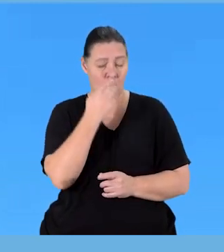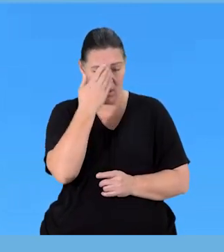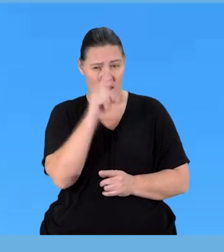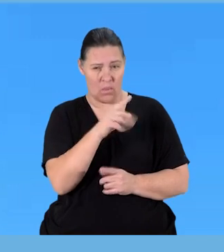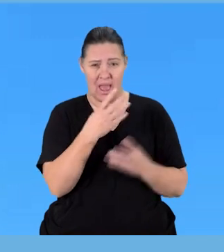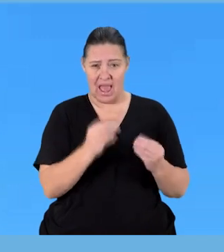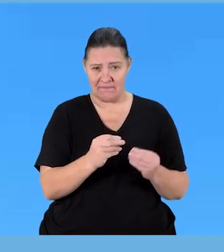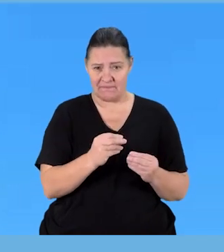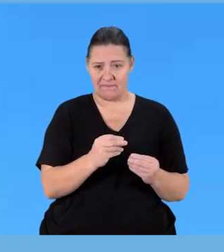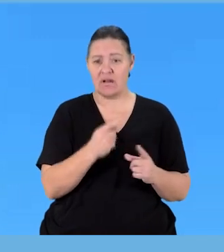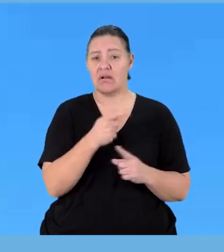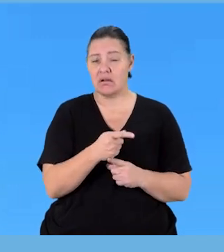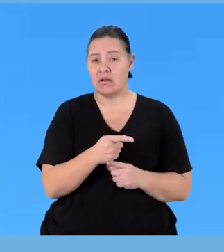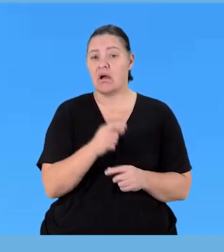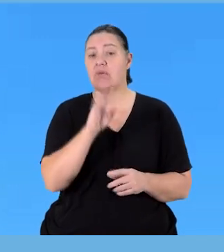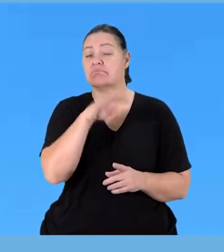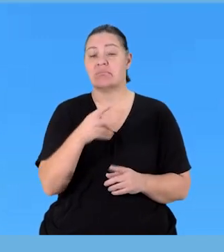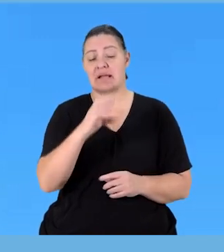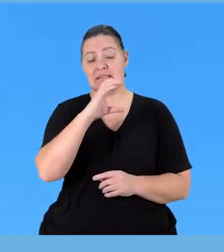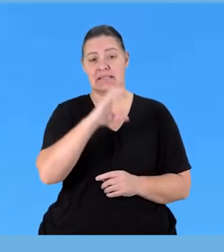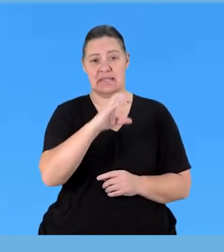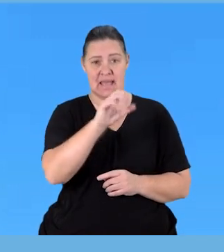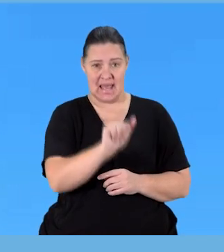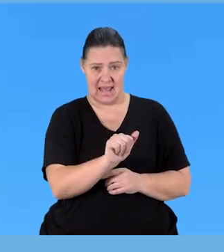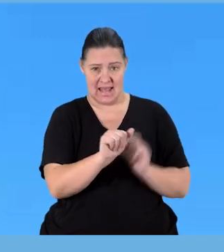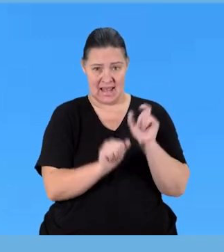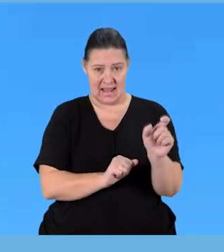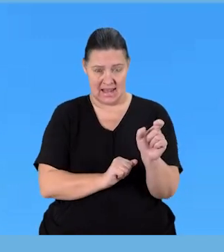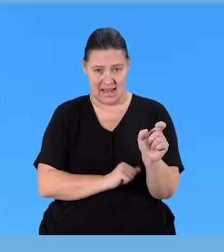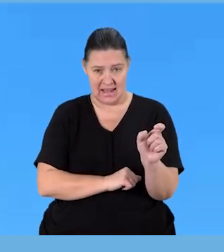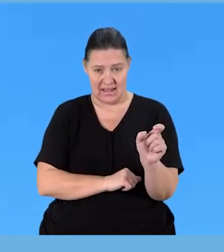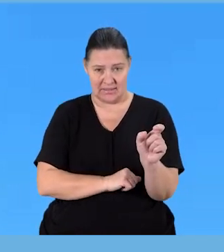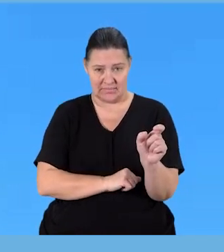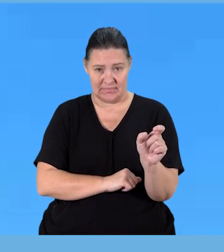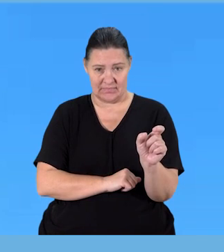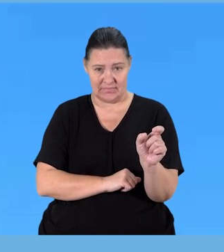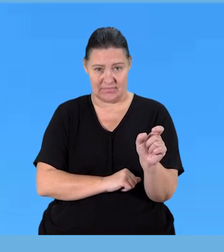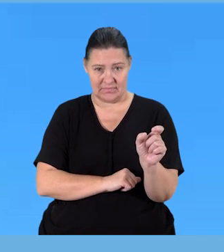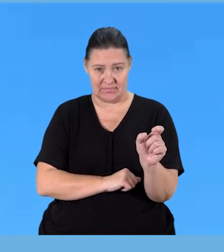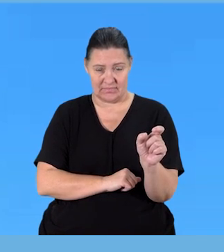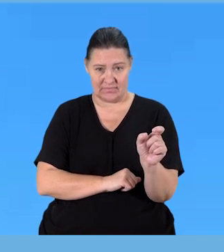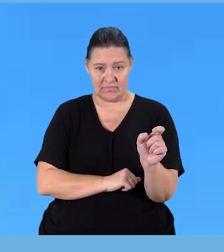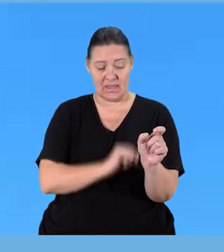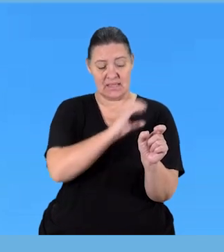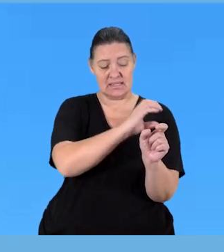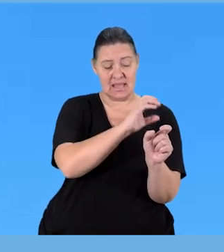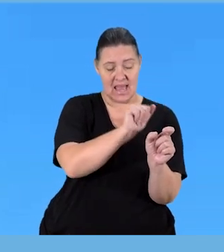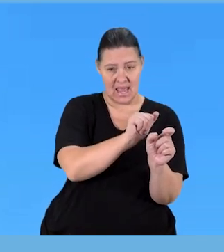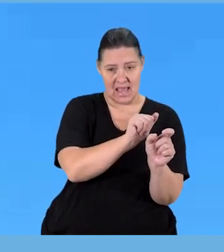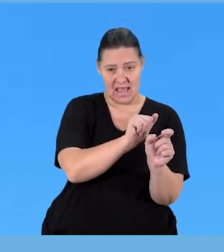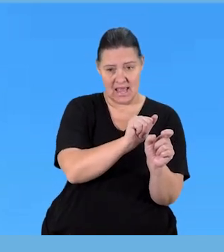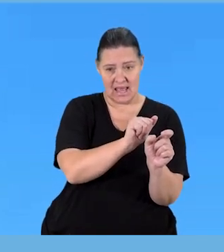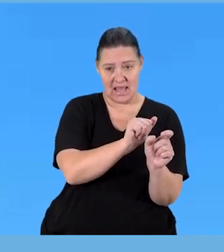has a chemical formula of Ca. So calcium reacts with chlorine.